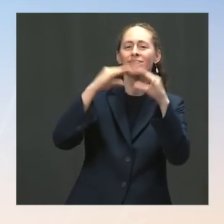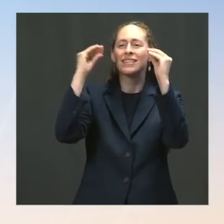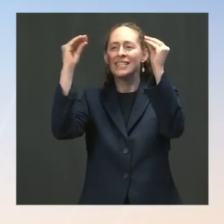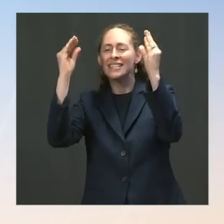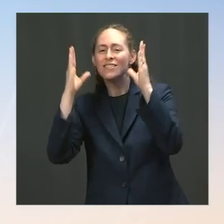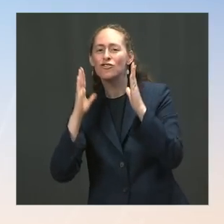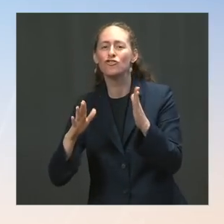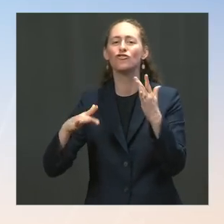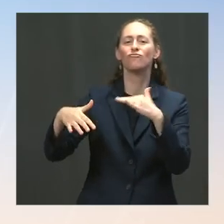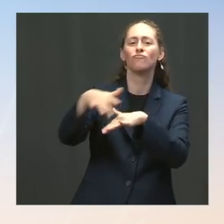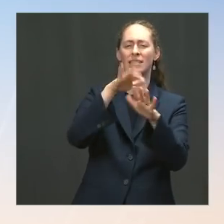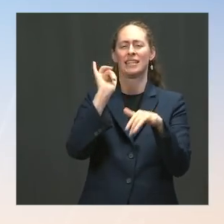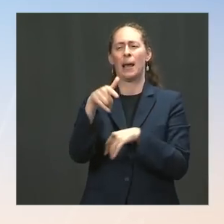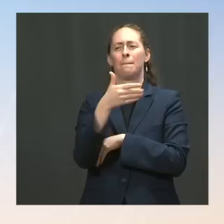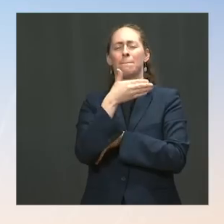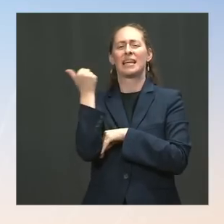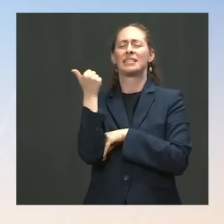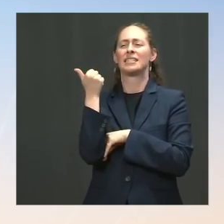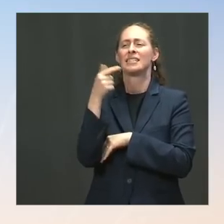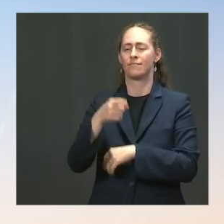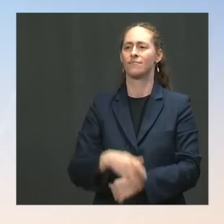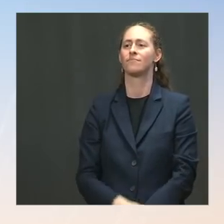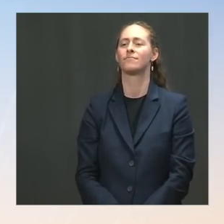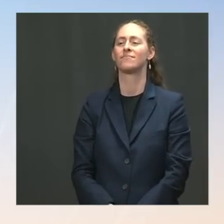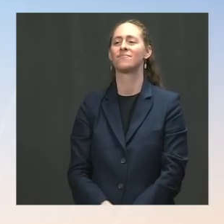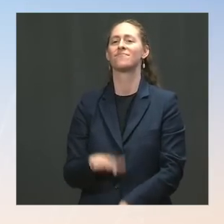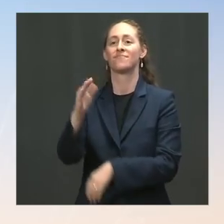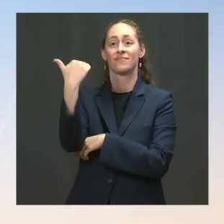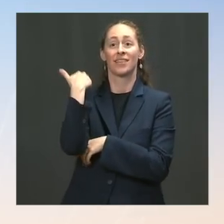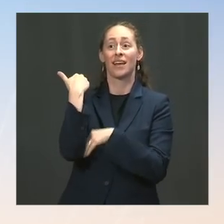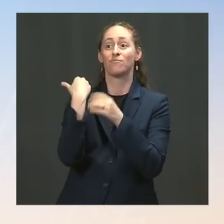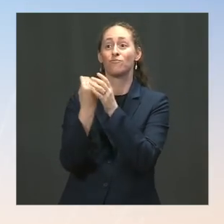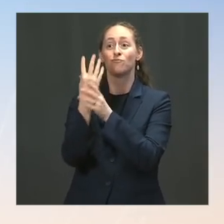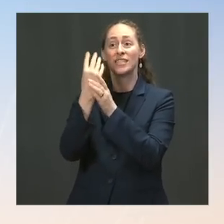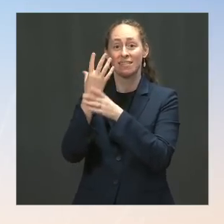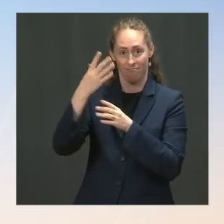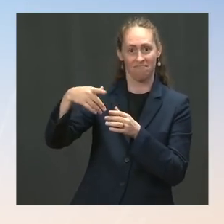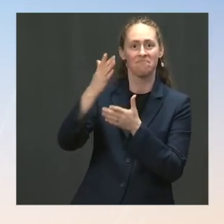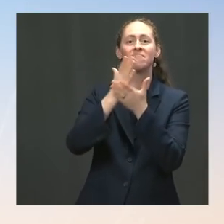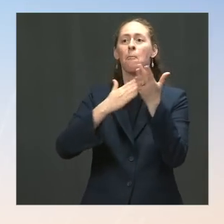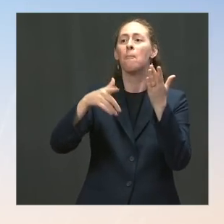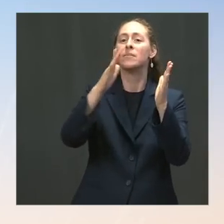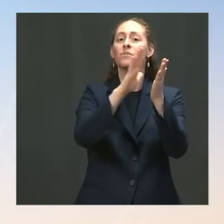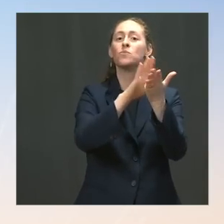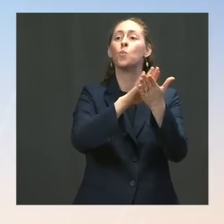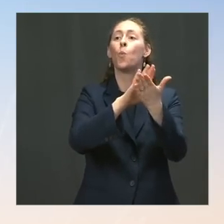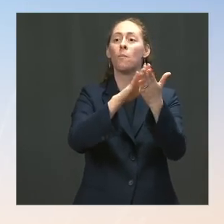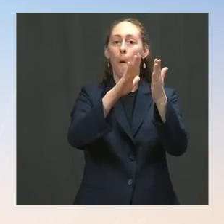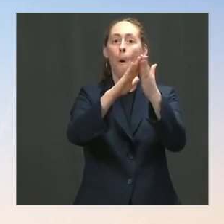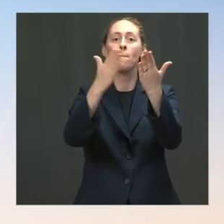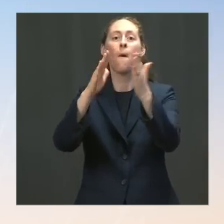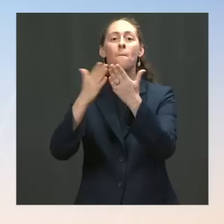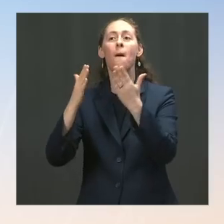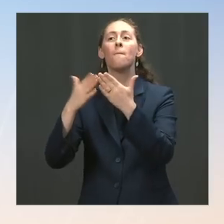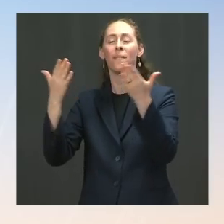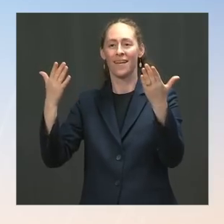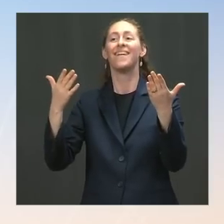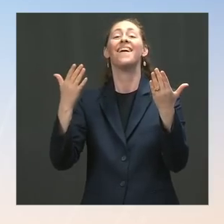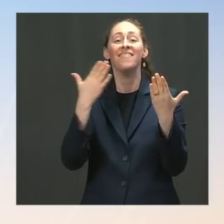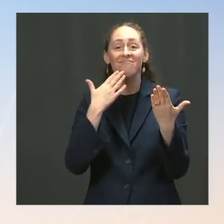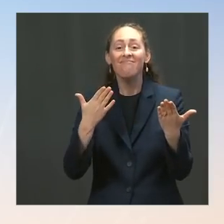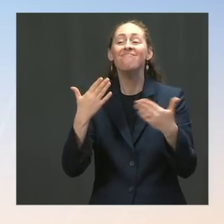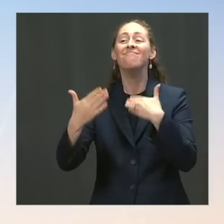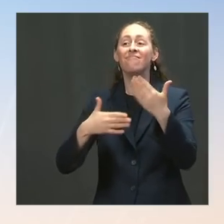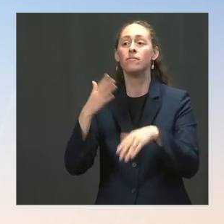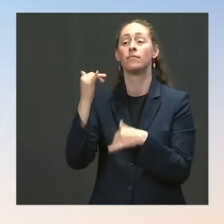spring bringing the students back in person. About 90% of the educators across the country are vaccinated. 180 million Americans have